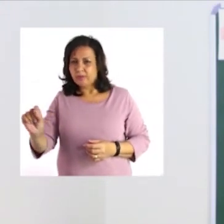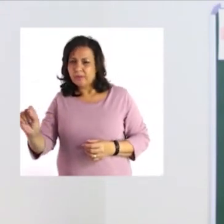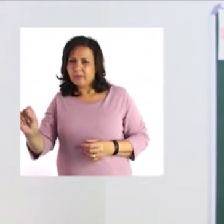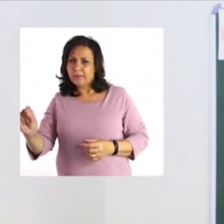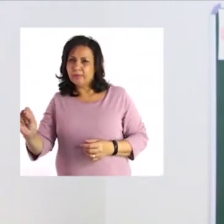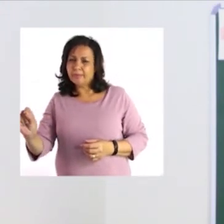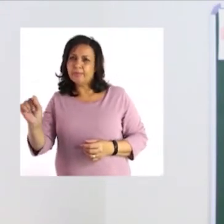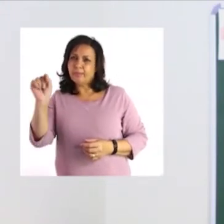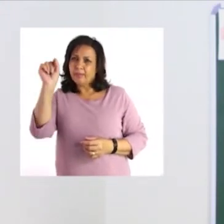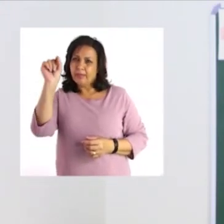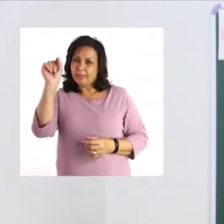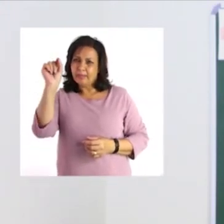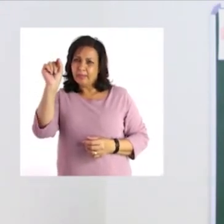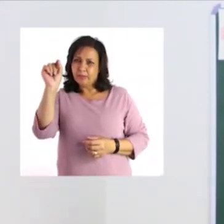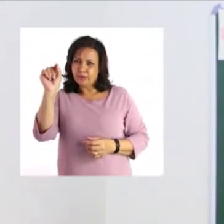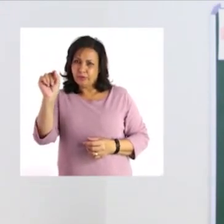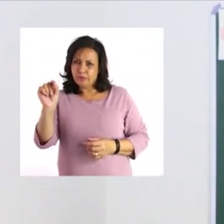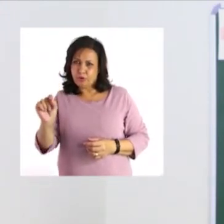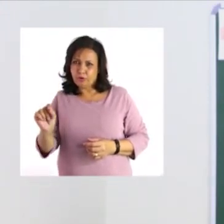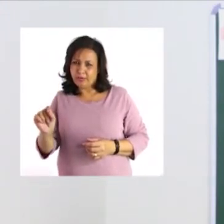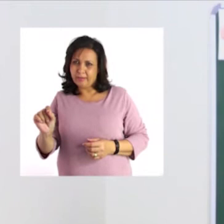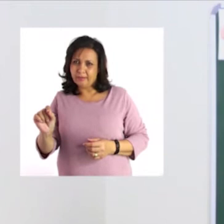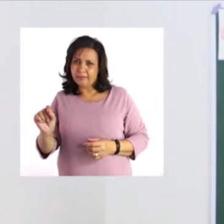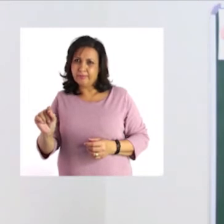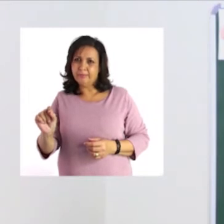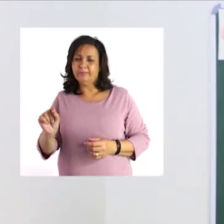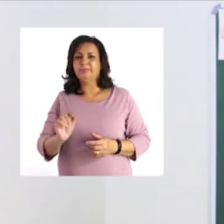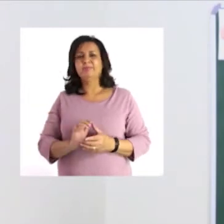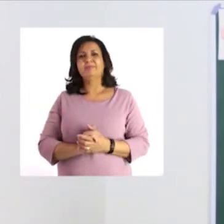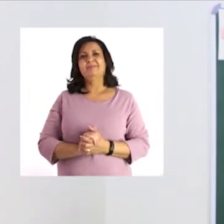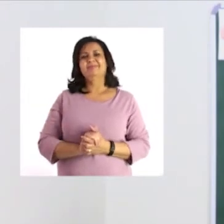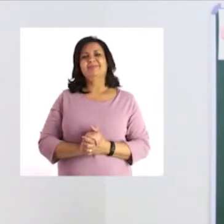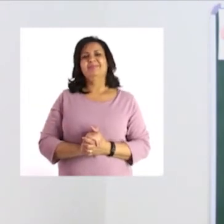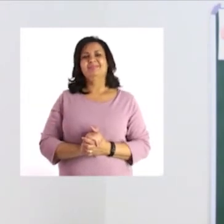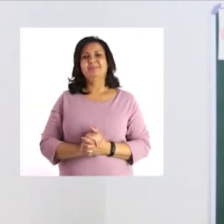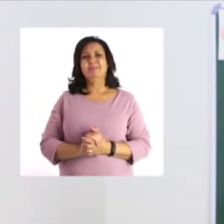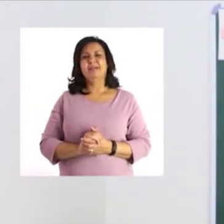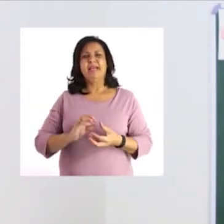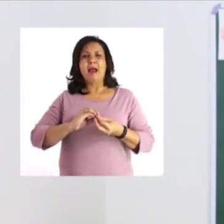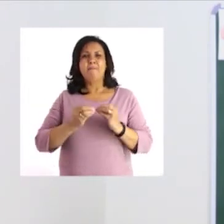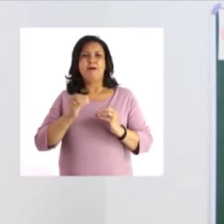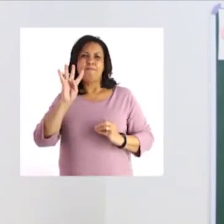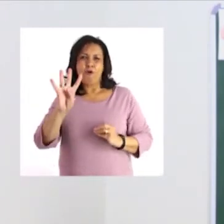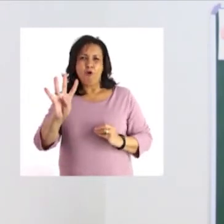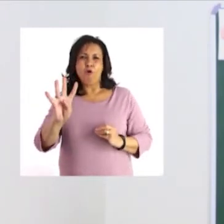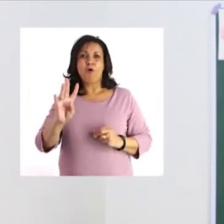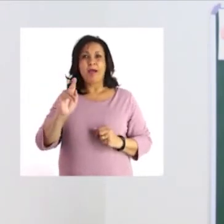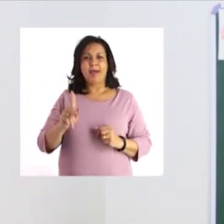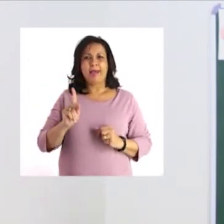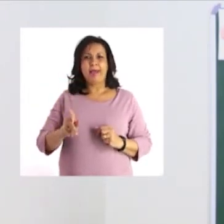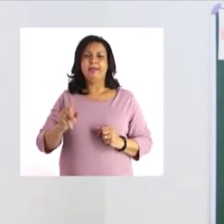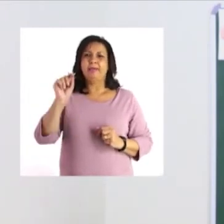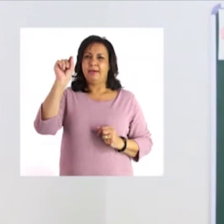straight line and then we give him a little line in the middle. And that is number 4. Remember, we